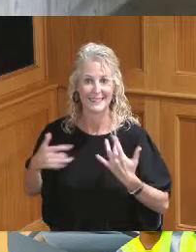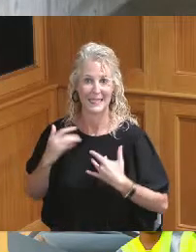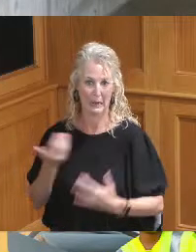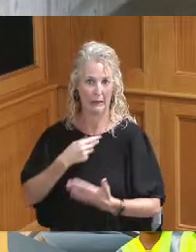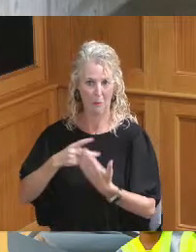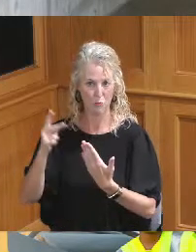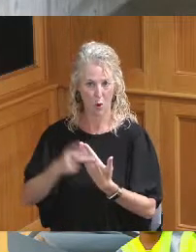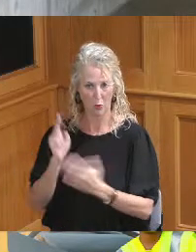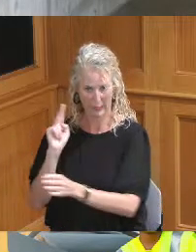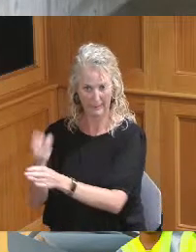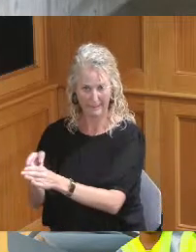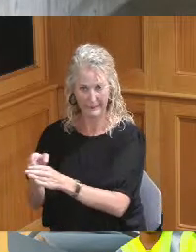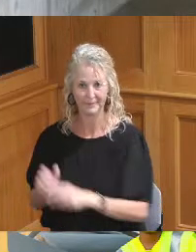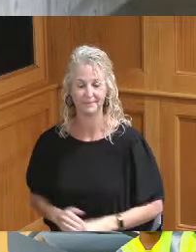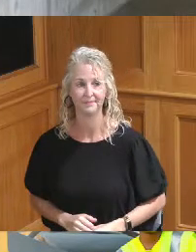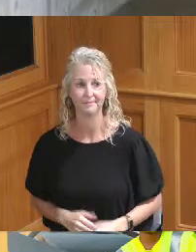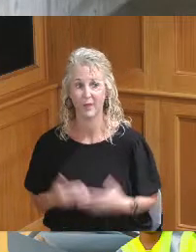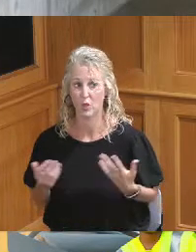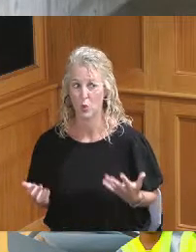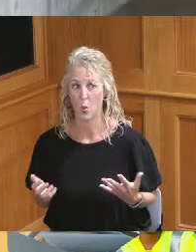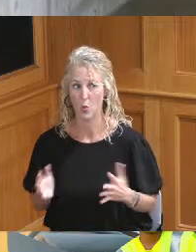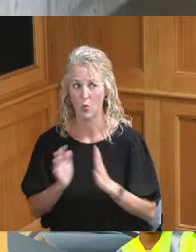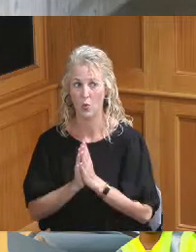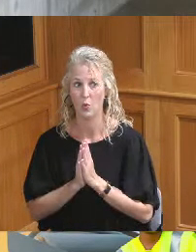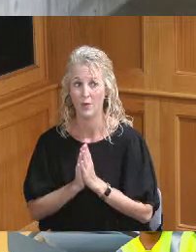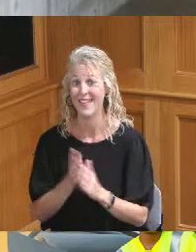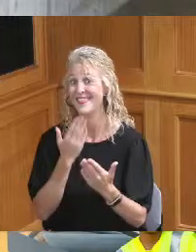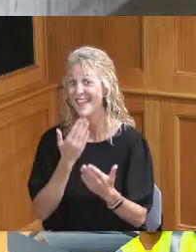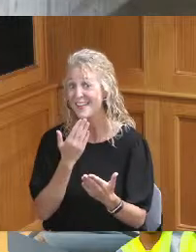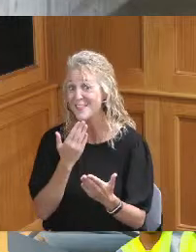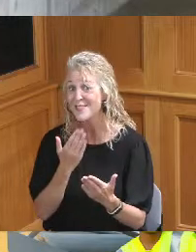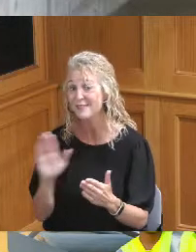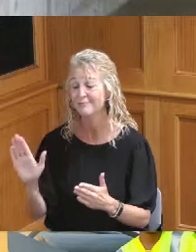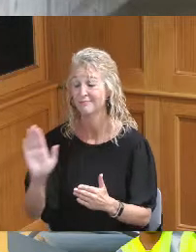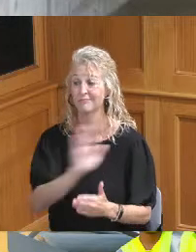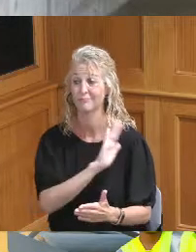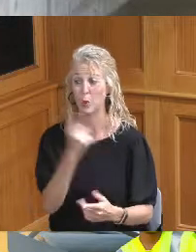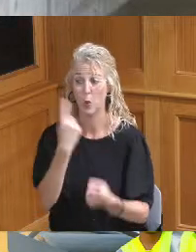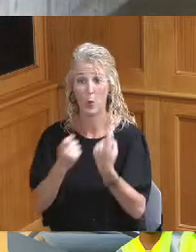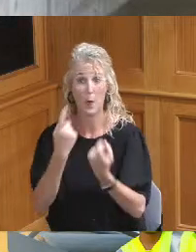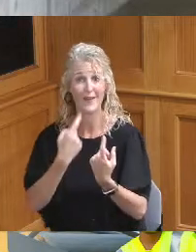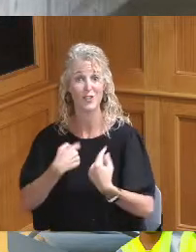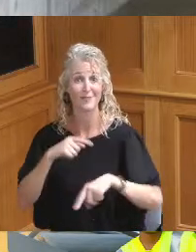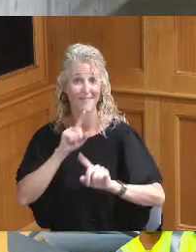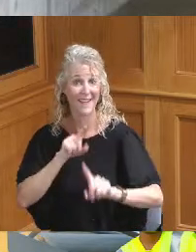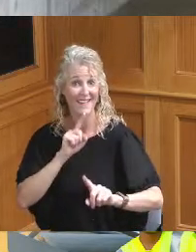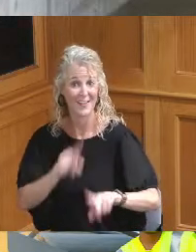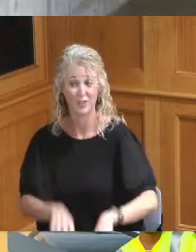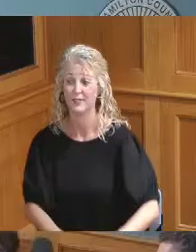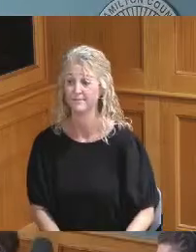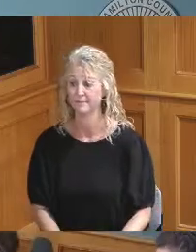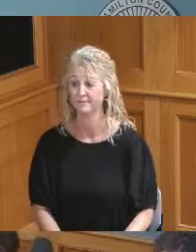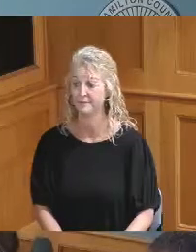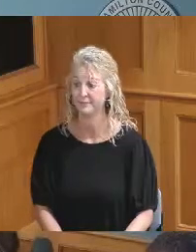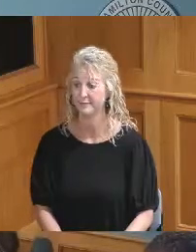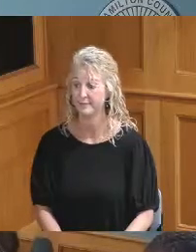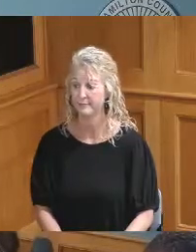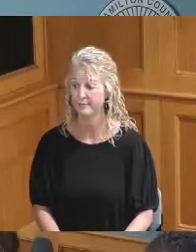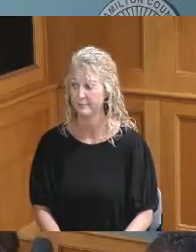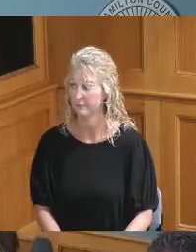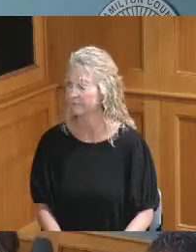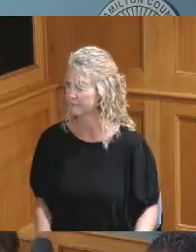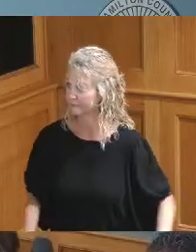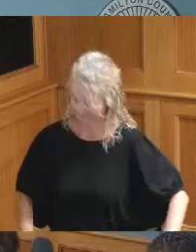programming. So, thank you all. I'd be happy to answer any questions. Okay, well, thank you again. Thank you so much for being